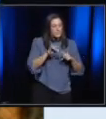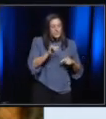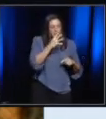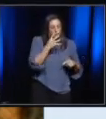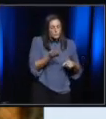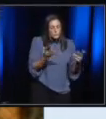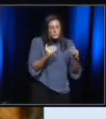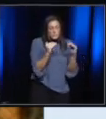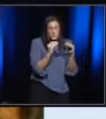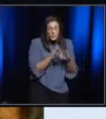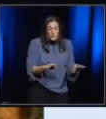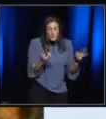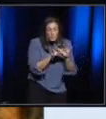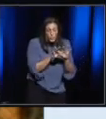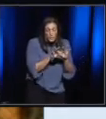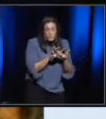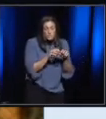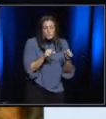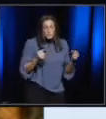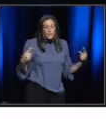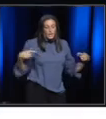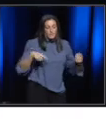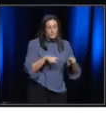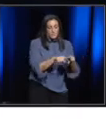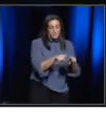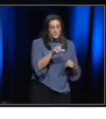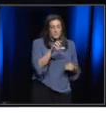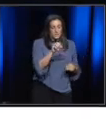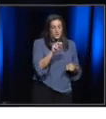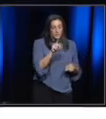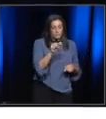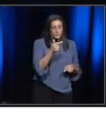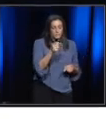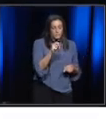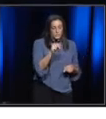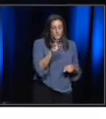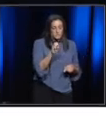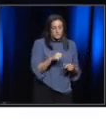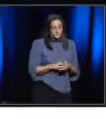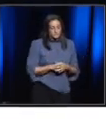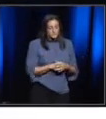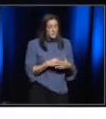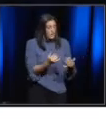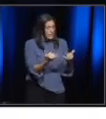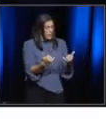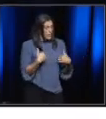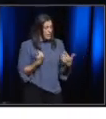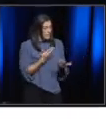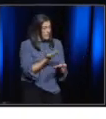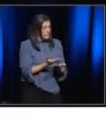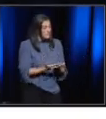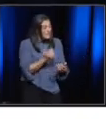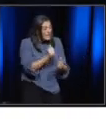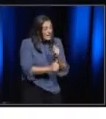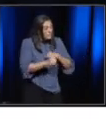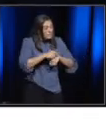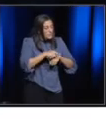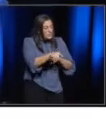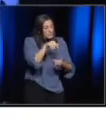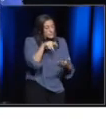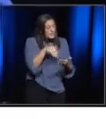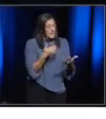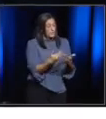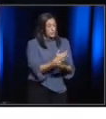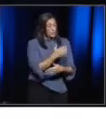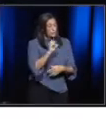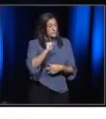equally important convergence. And we have the evidence now. Every time you study a new species of cetaceans, you